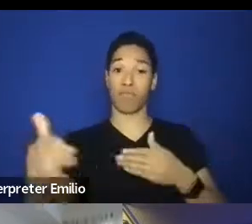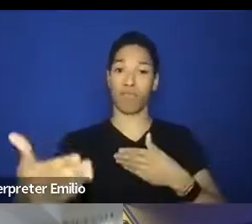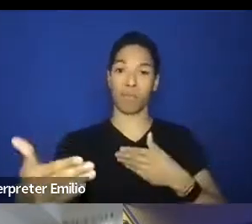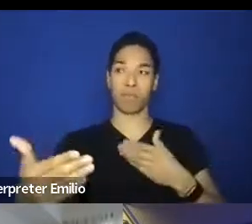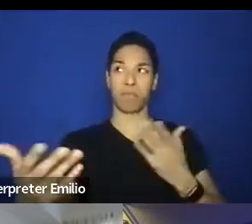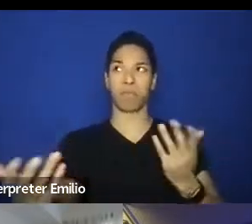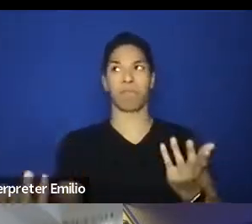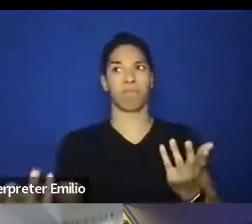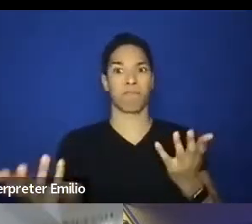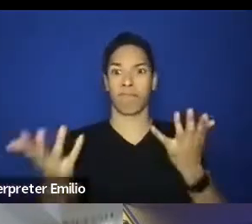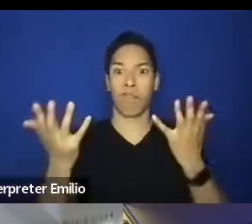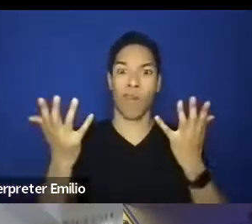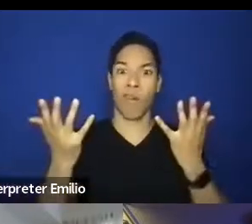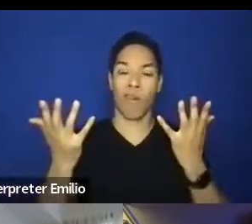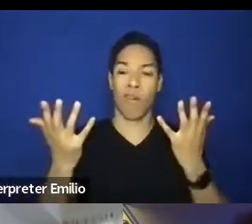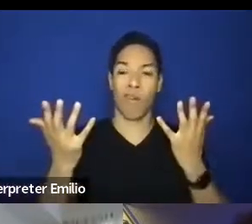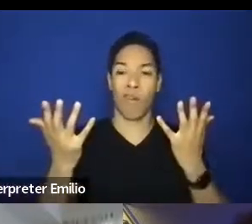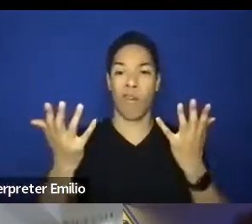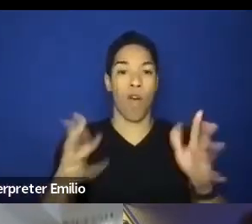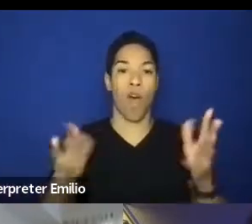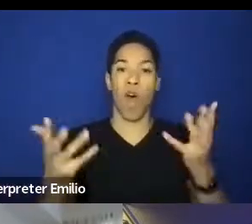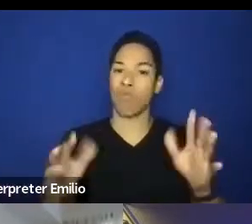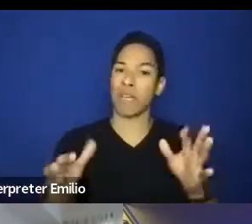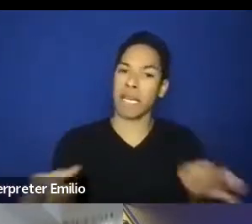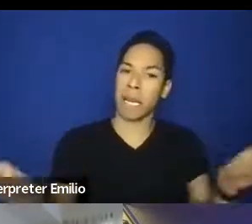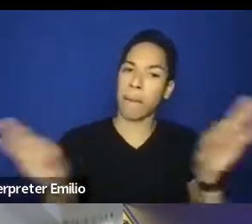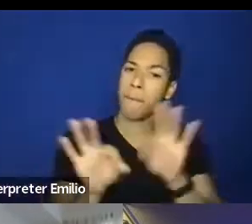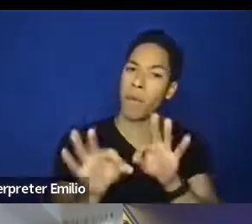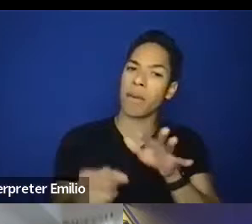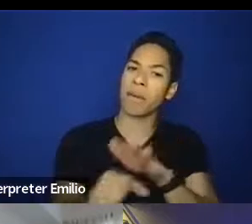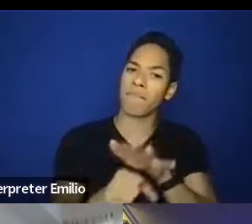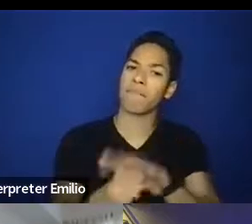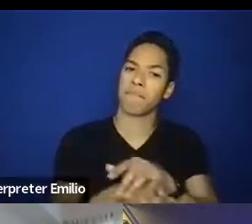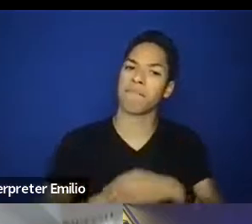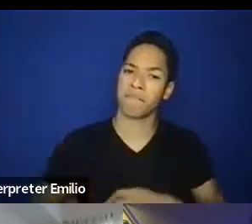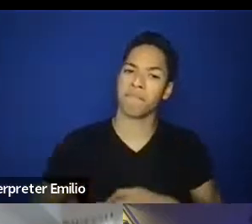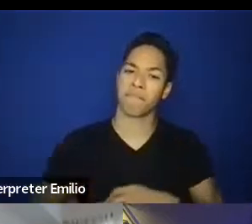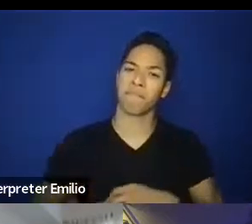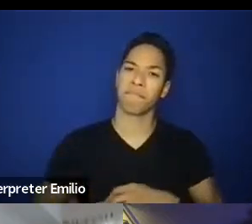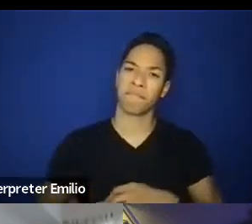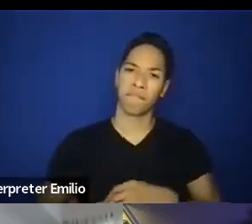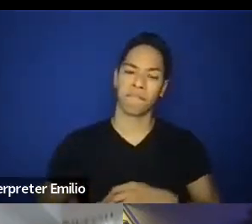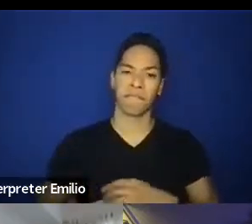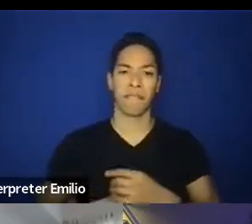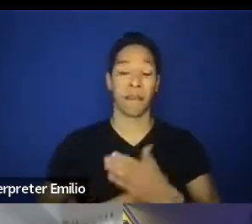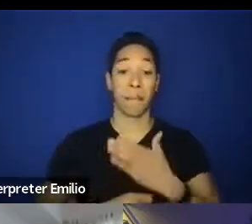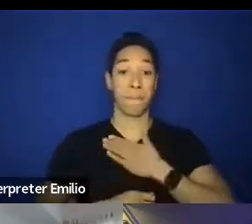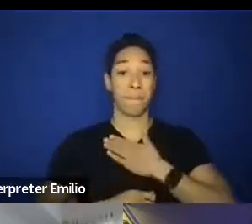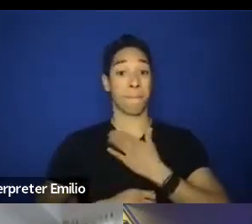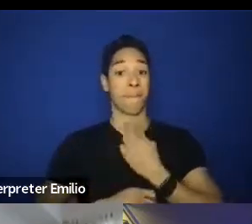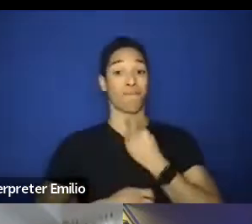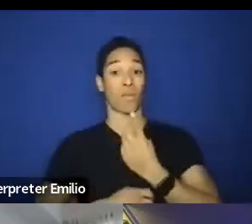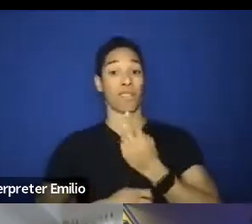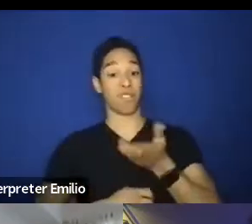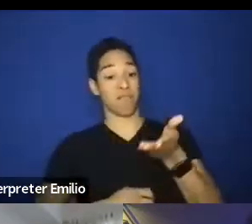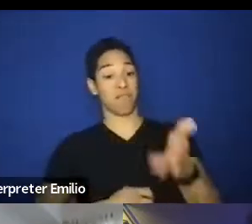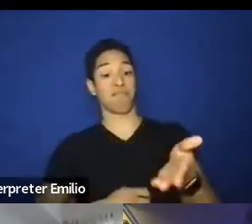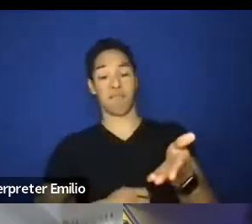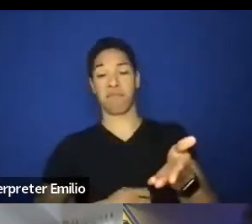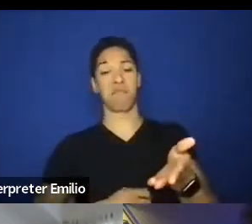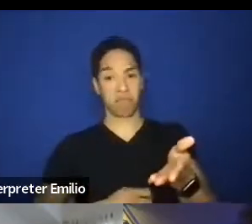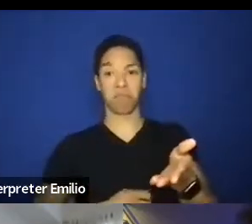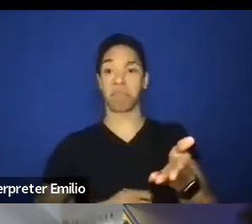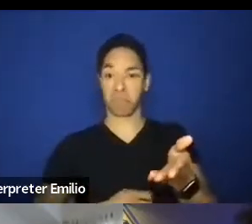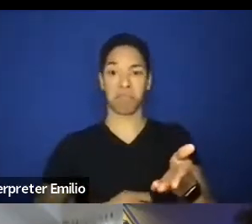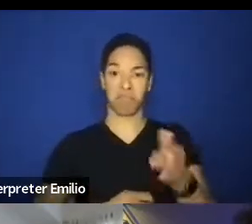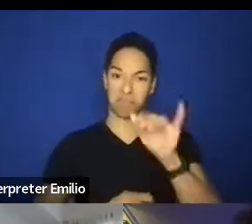it's already important. Like having someone, my voice there is already important. And